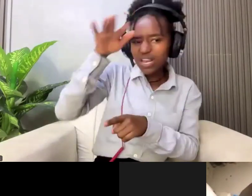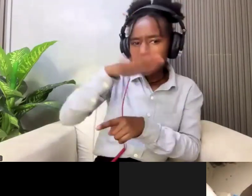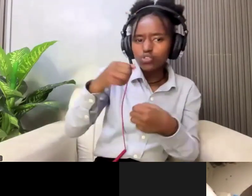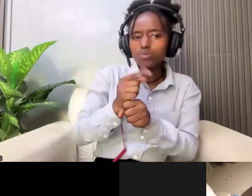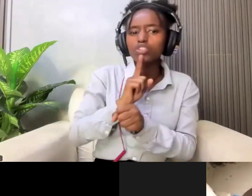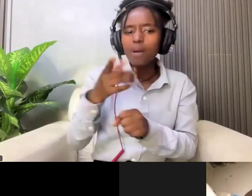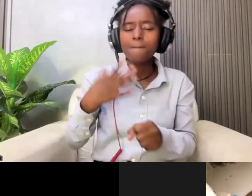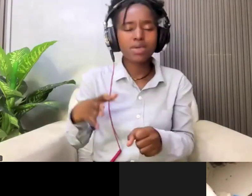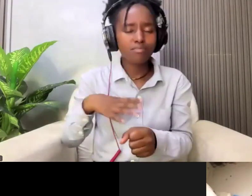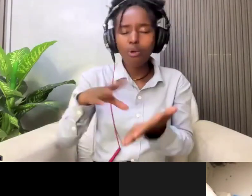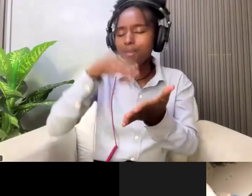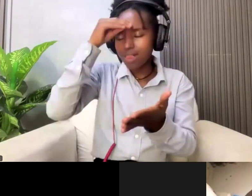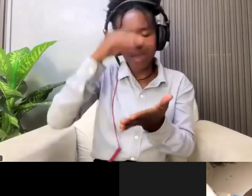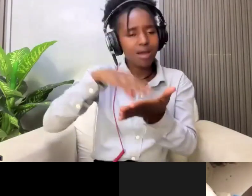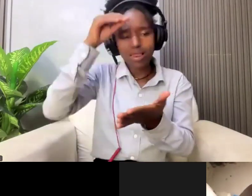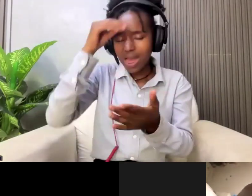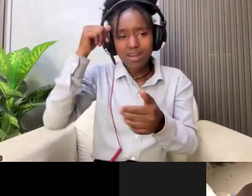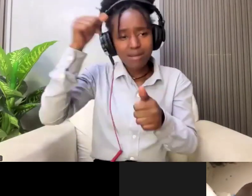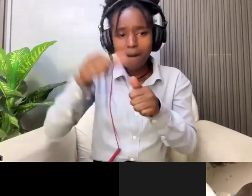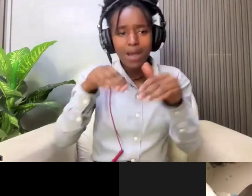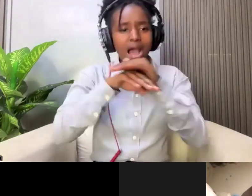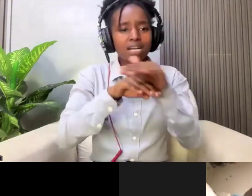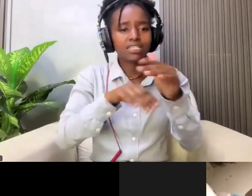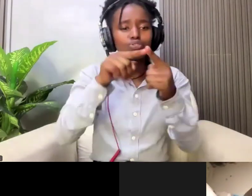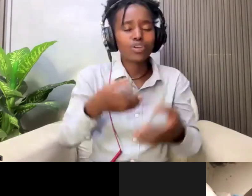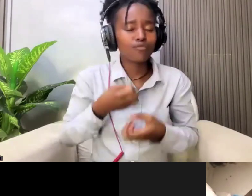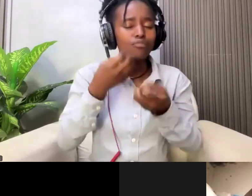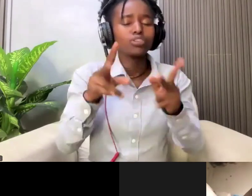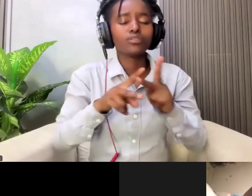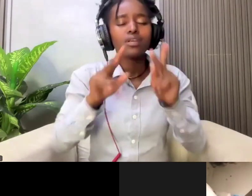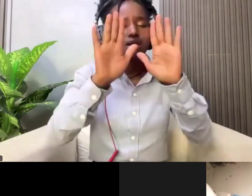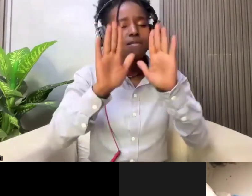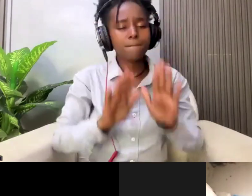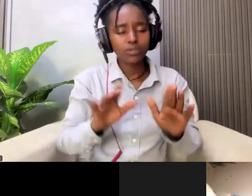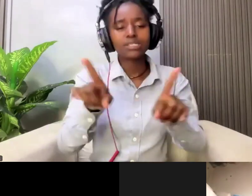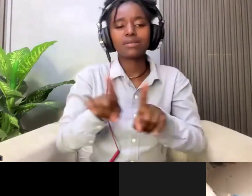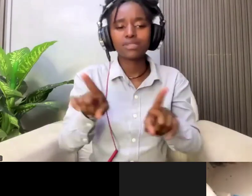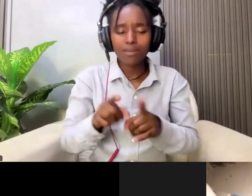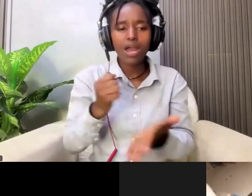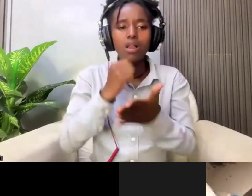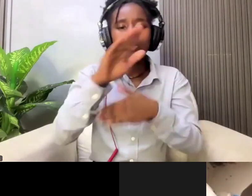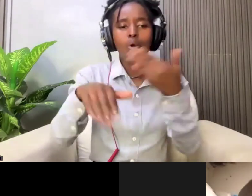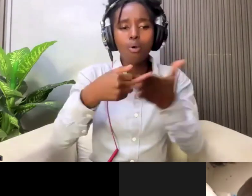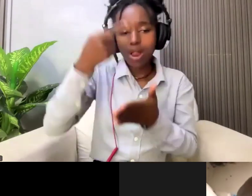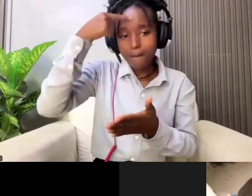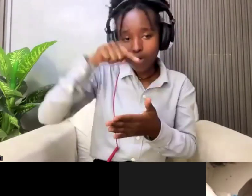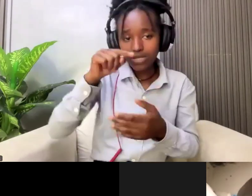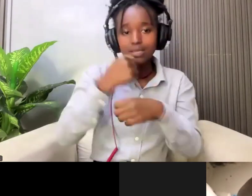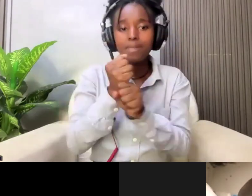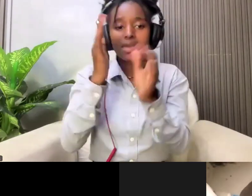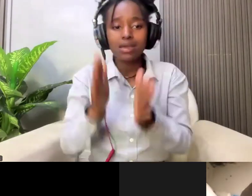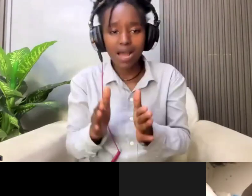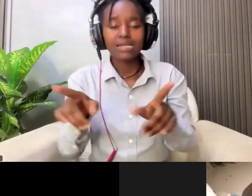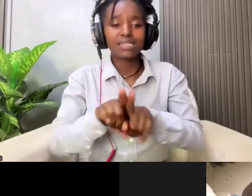left behind. Remember, access to information is very important in life, as it helps policymakers and implementers to